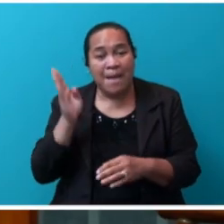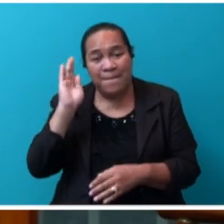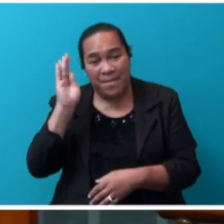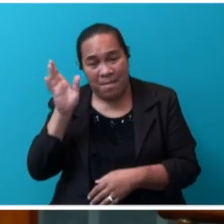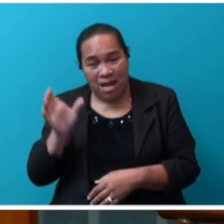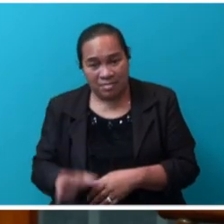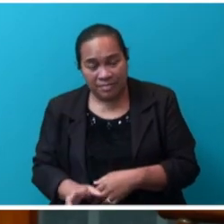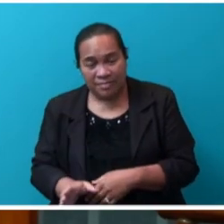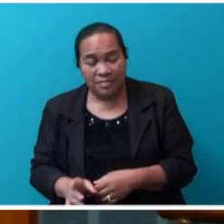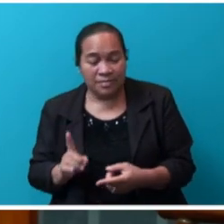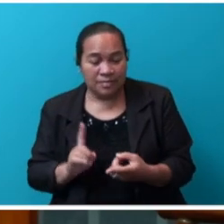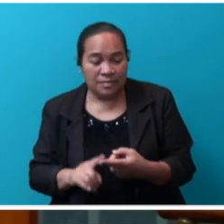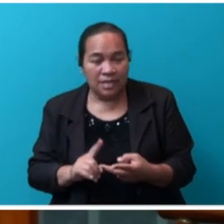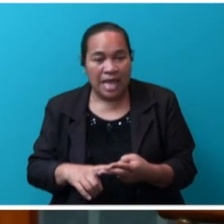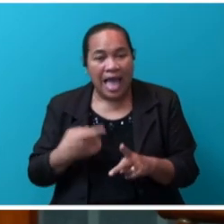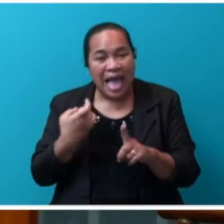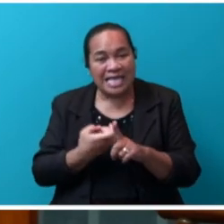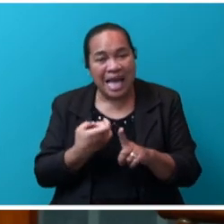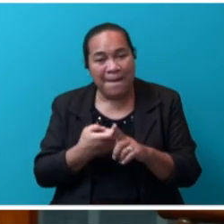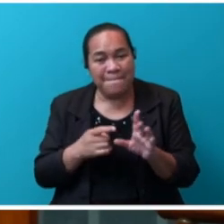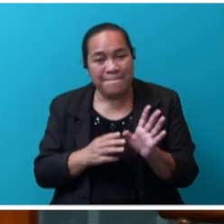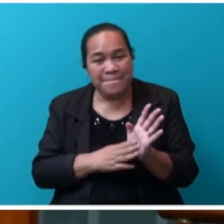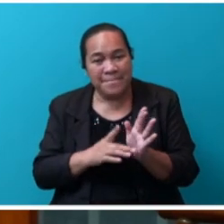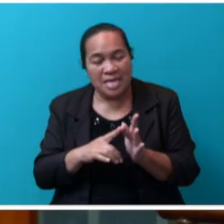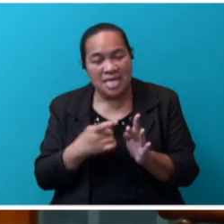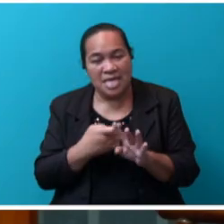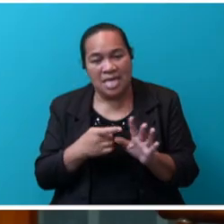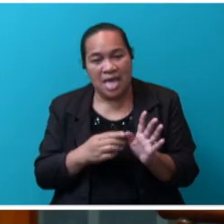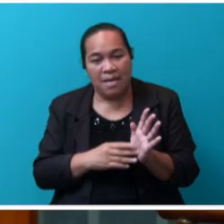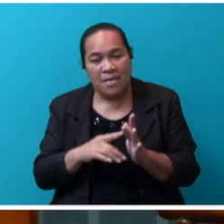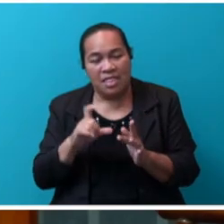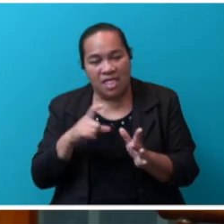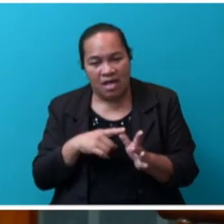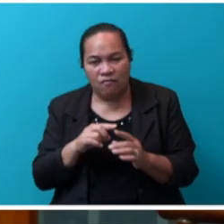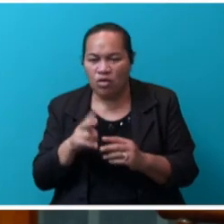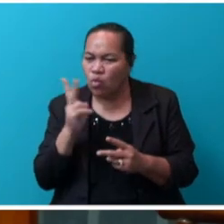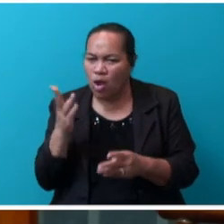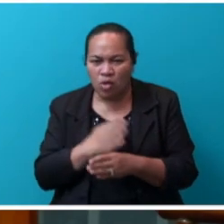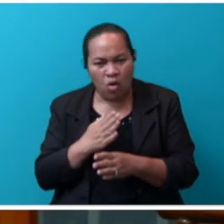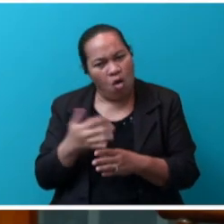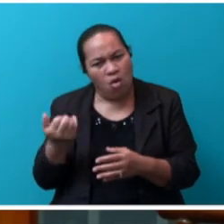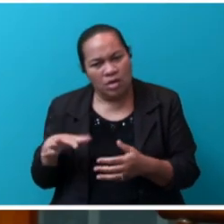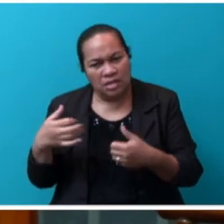Honorable Kamida, for the work already done in those two ministries, which I'm